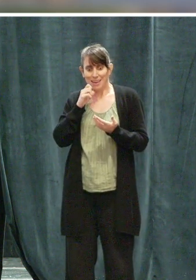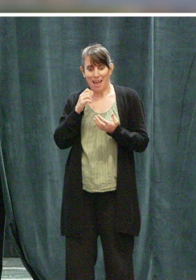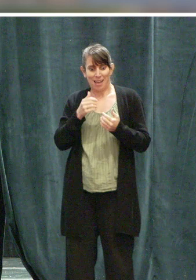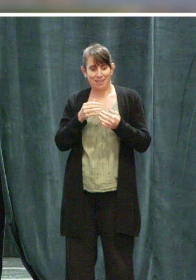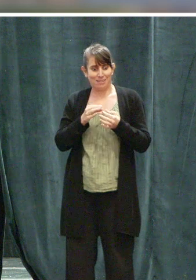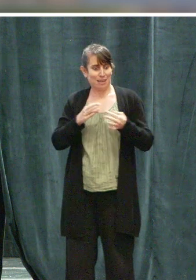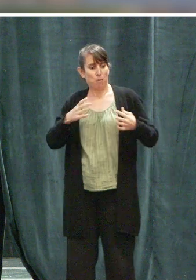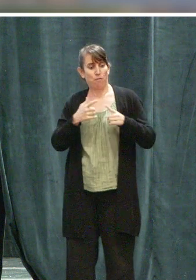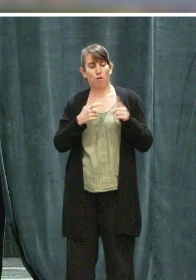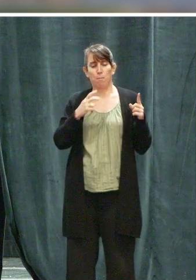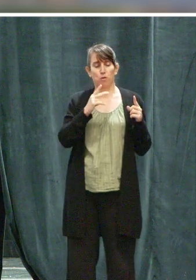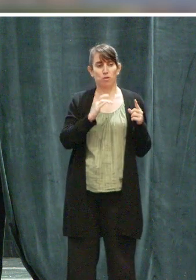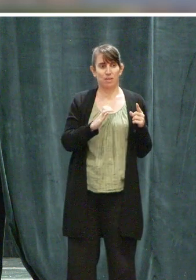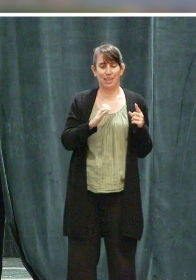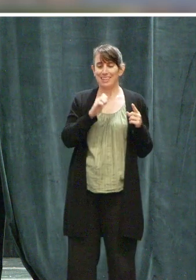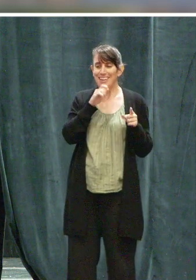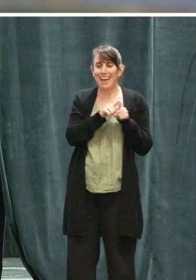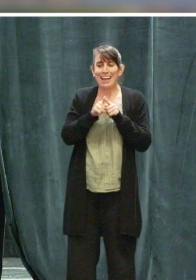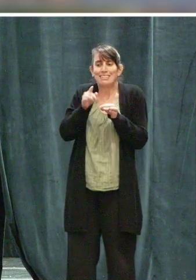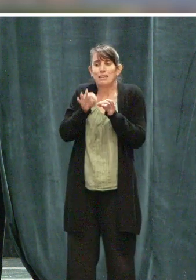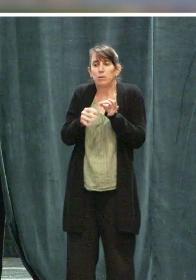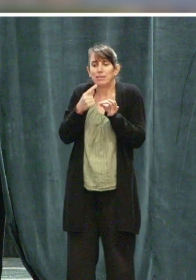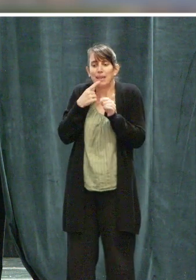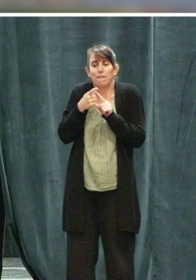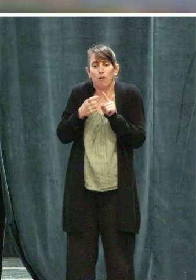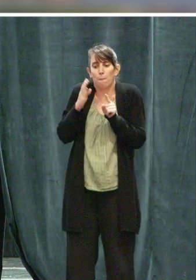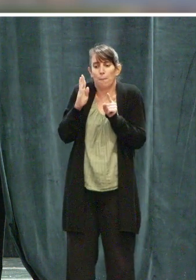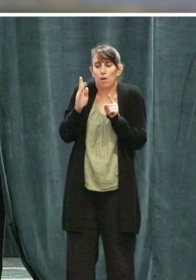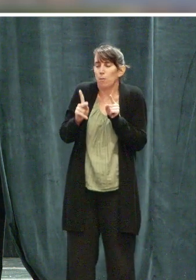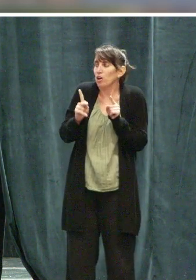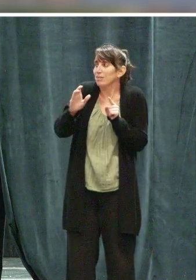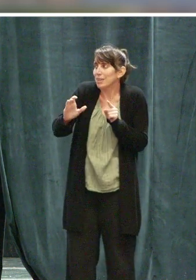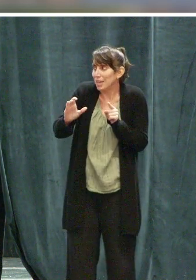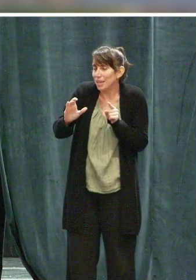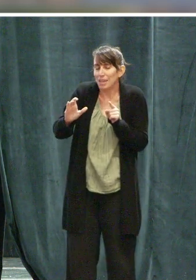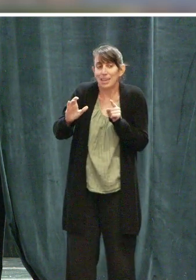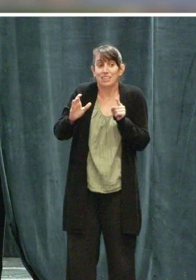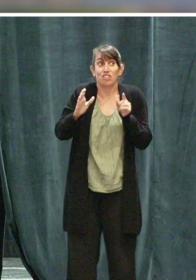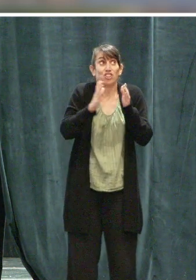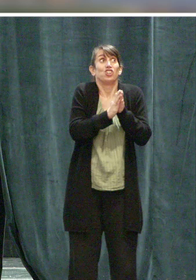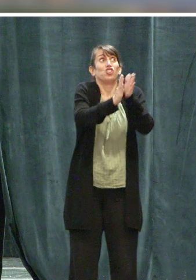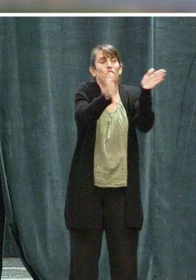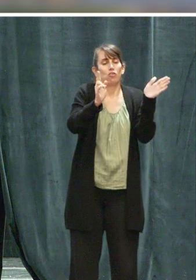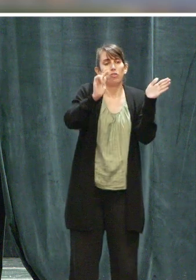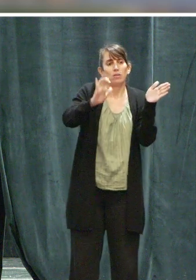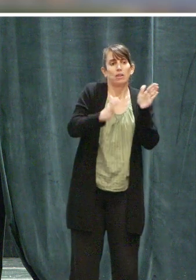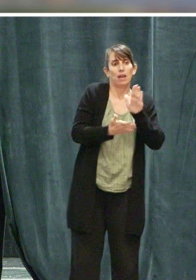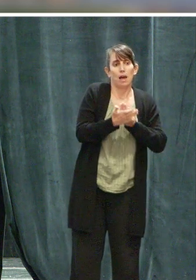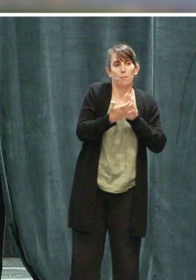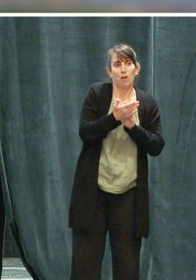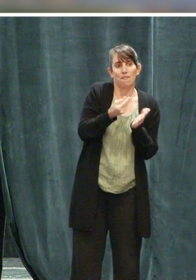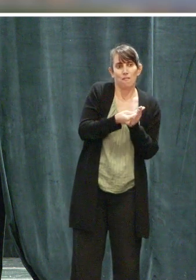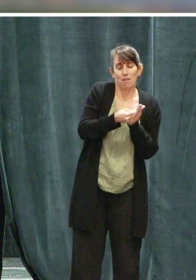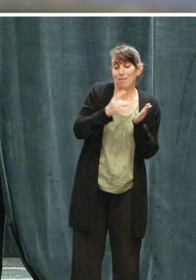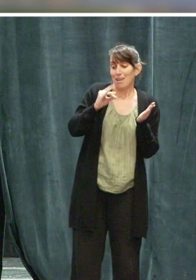it's money that is coming from here. It's actually money that's not going to the city's general operating fund, which is where 80% of the